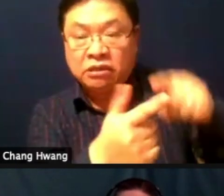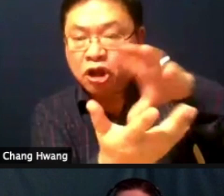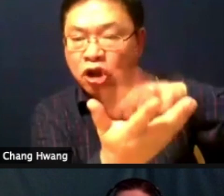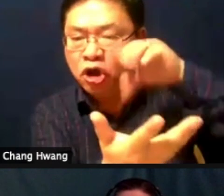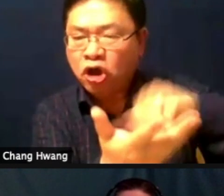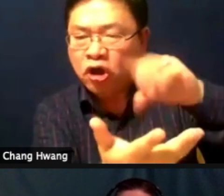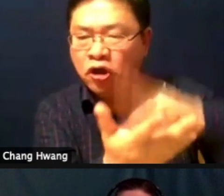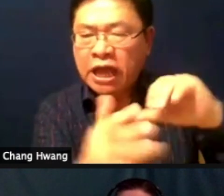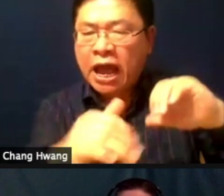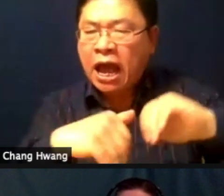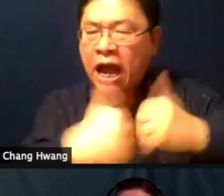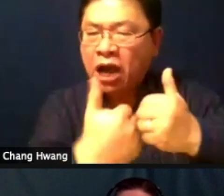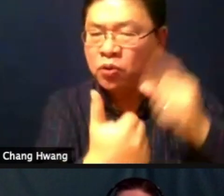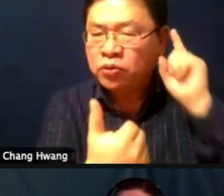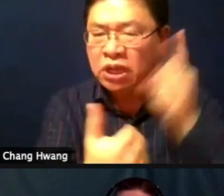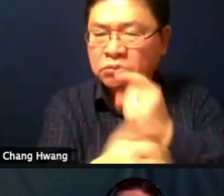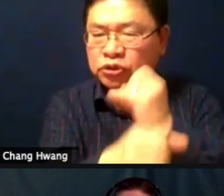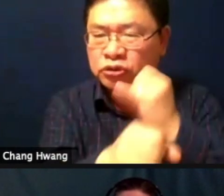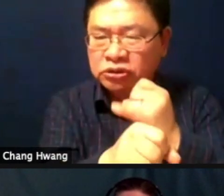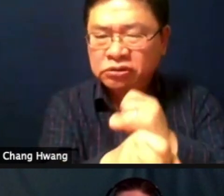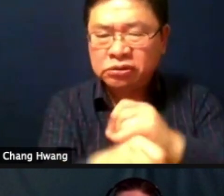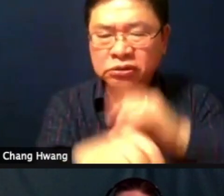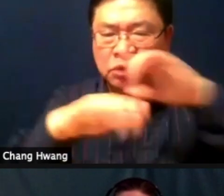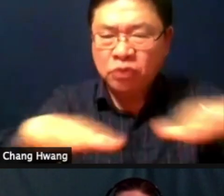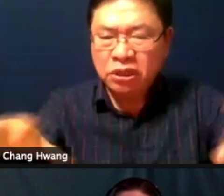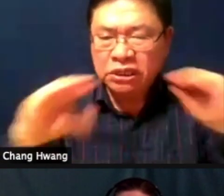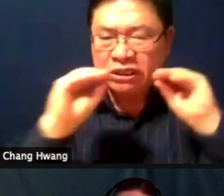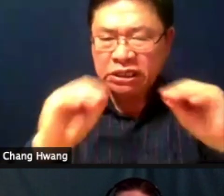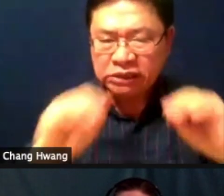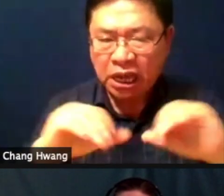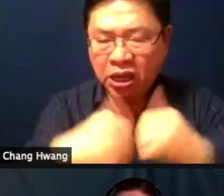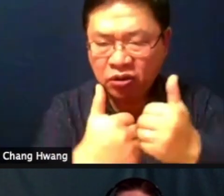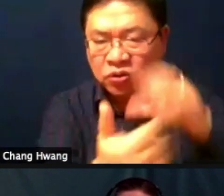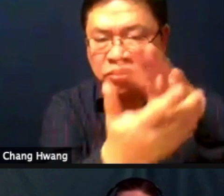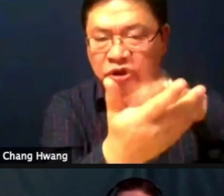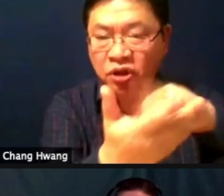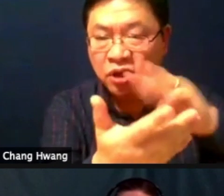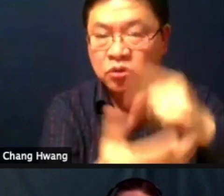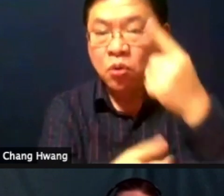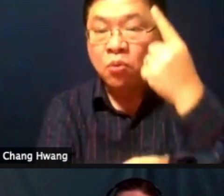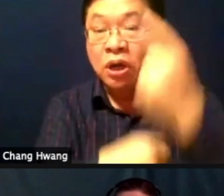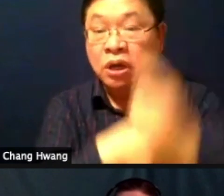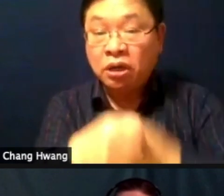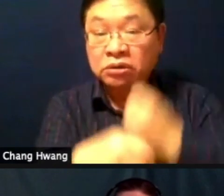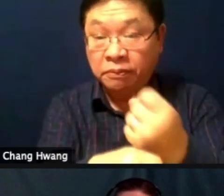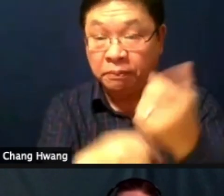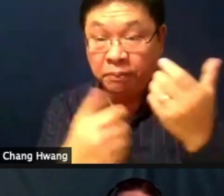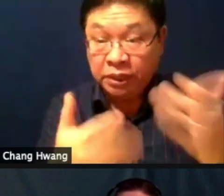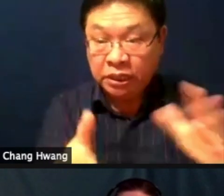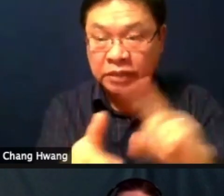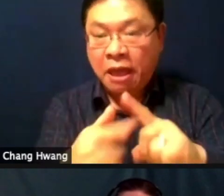So Ik-min Lee was dispatched to learn the methodology on how to educate deaf children.